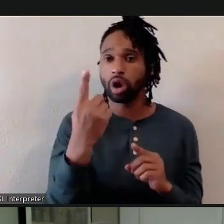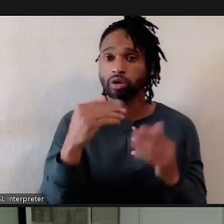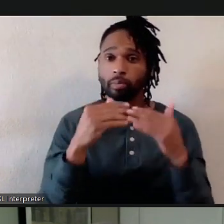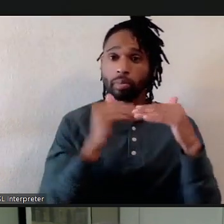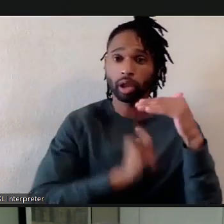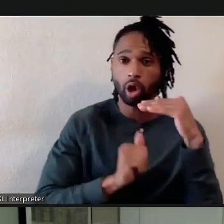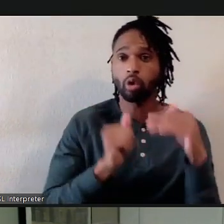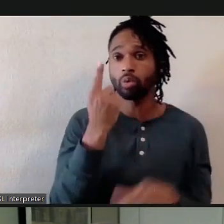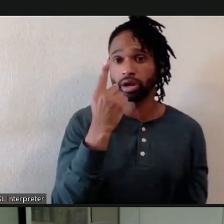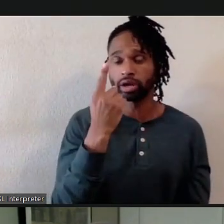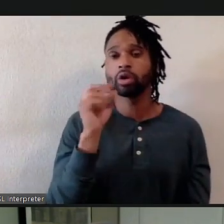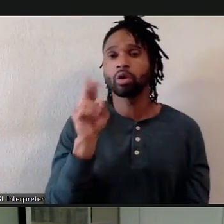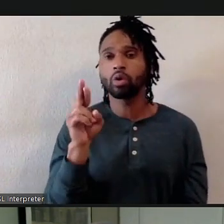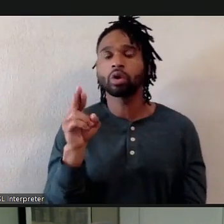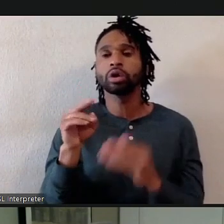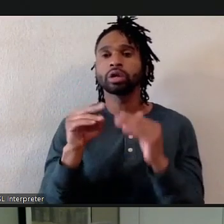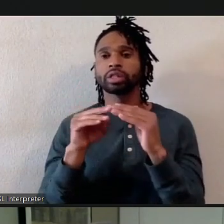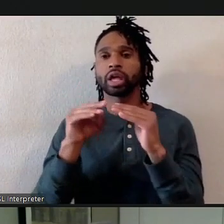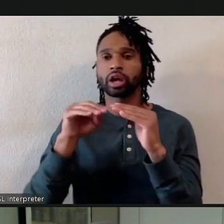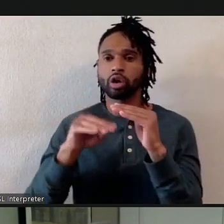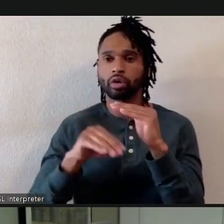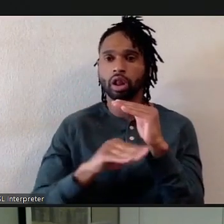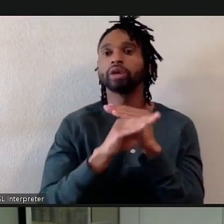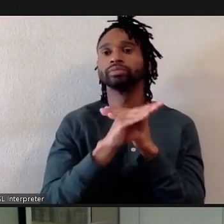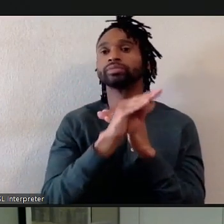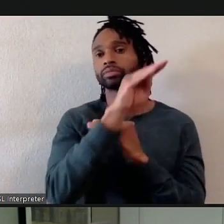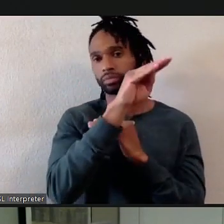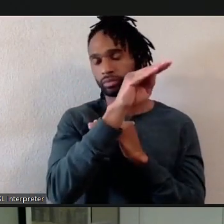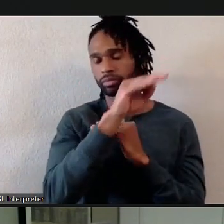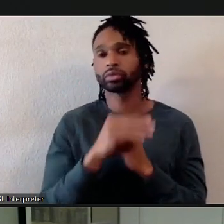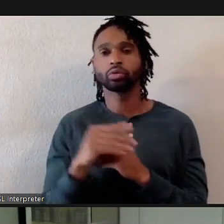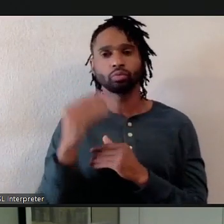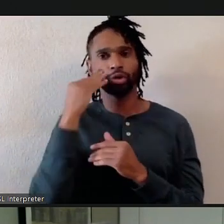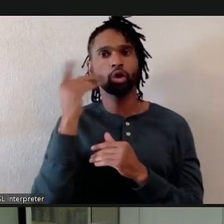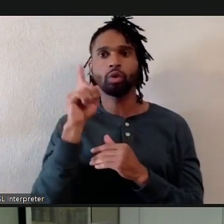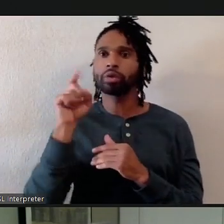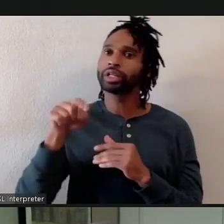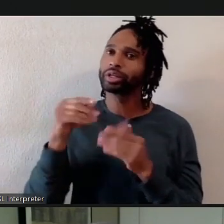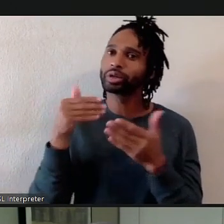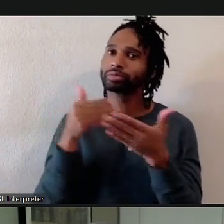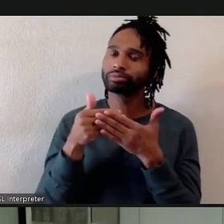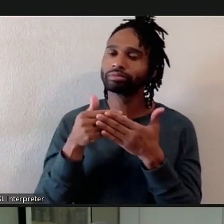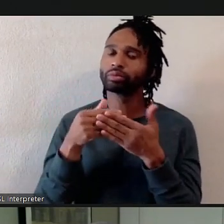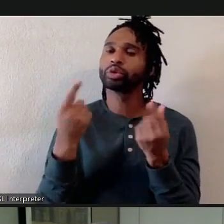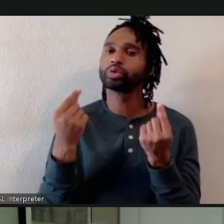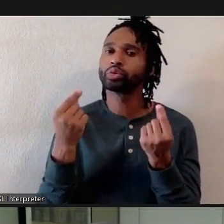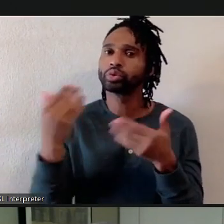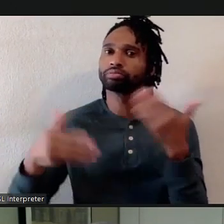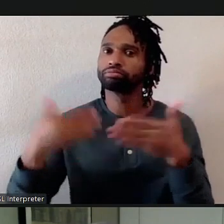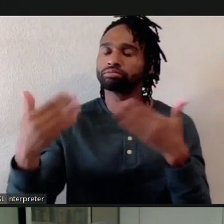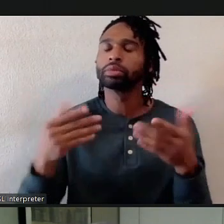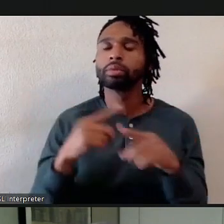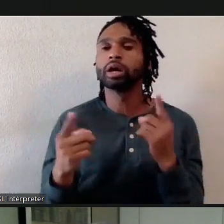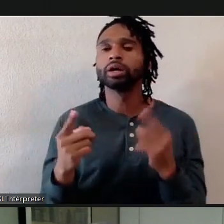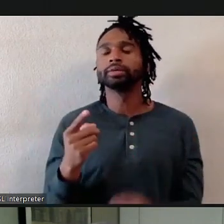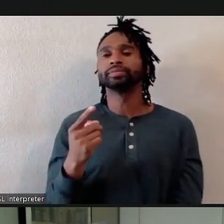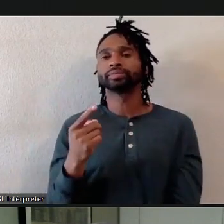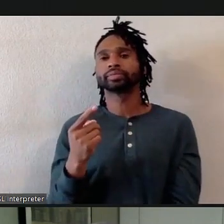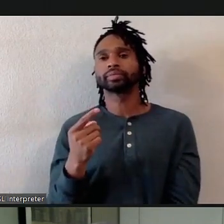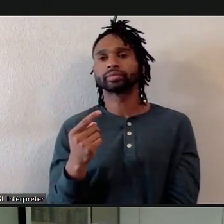or the curve continues to rise. So I think we know where we need to go. And I think